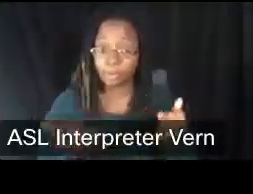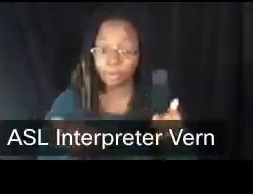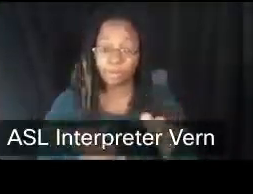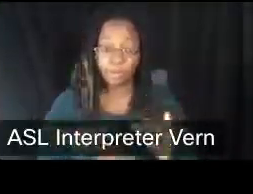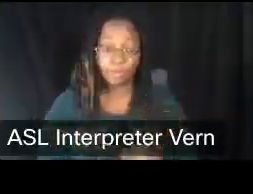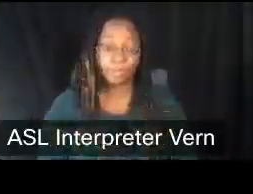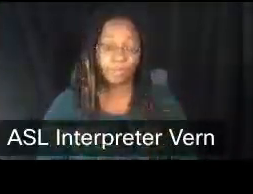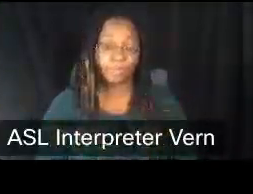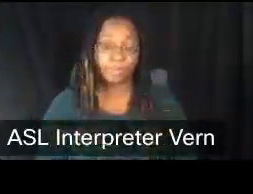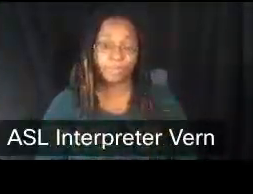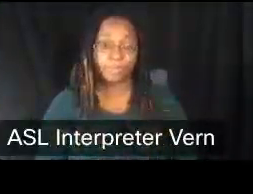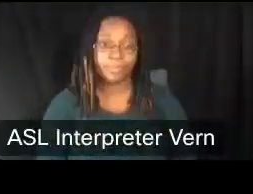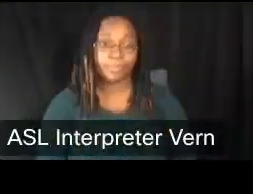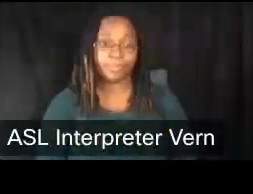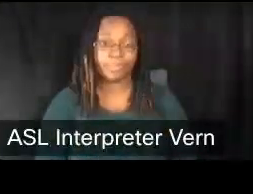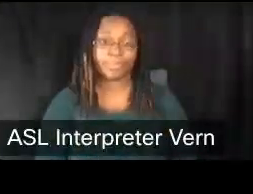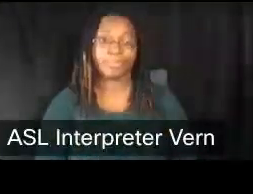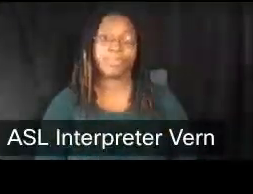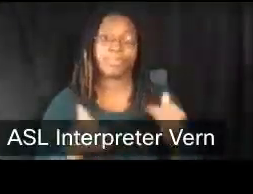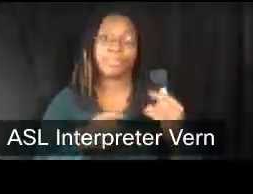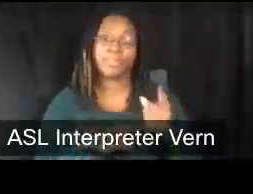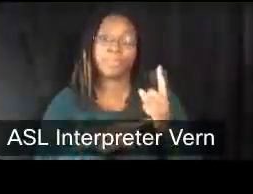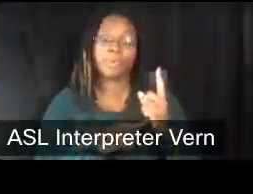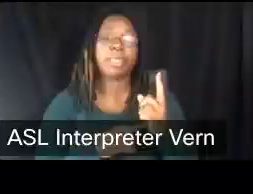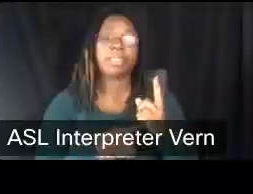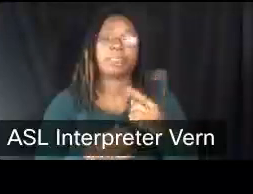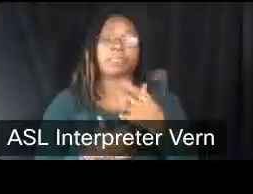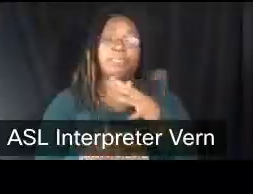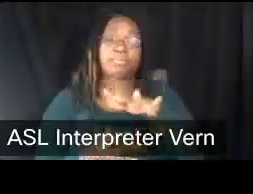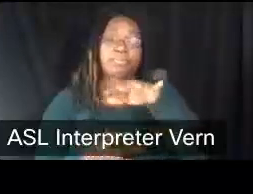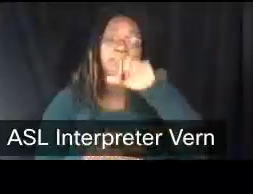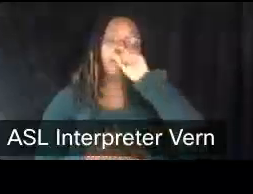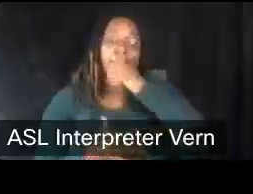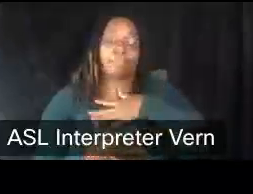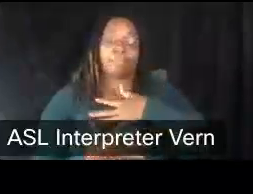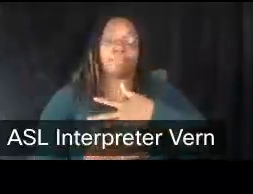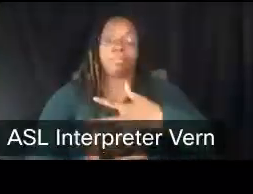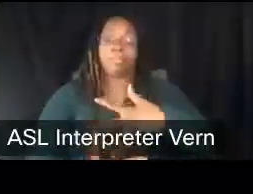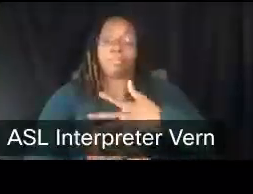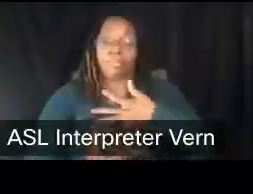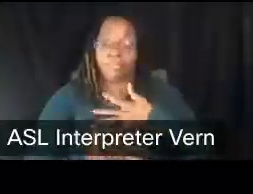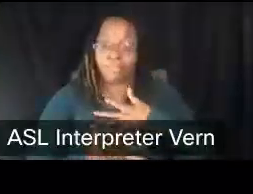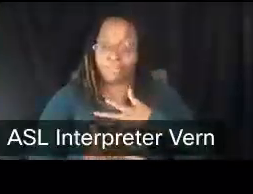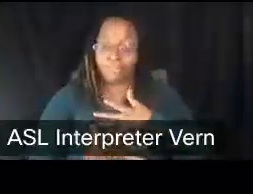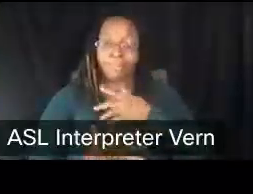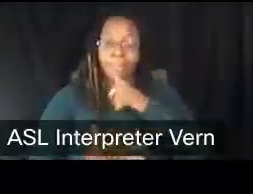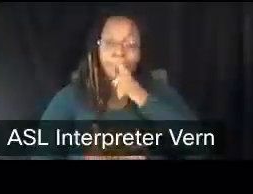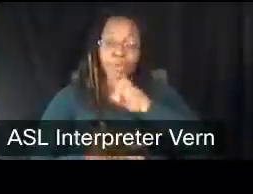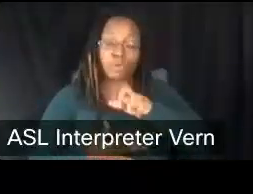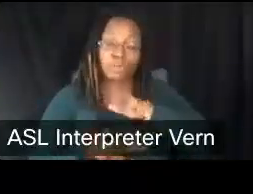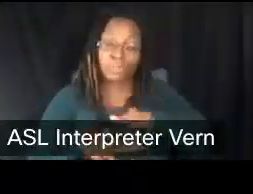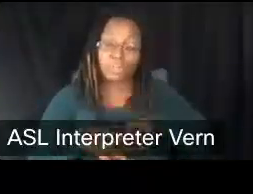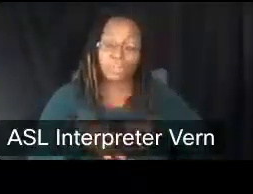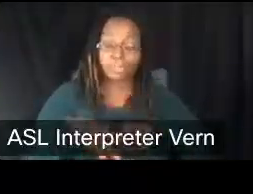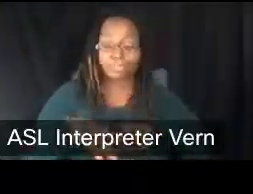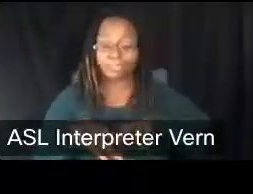I want us to take this moment to take a couple of deep breaths, get settled into our seats, wiggle the